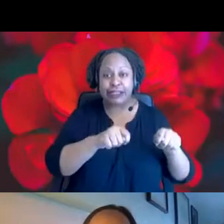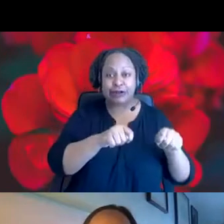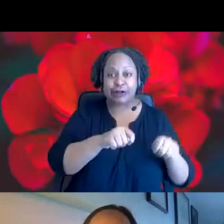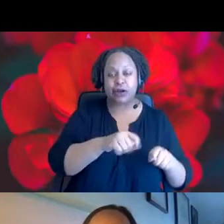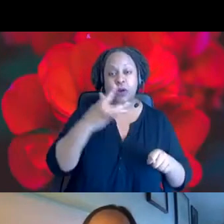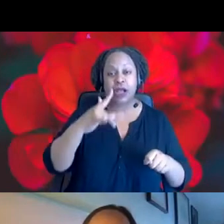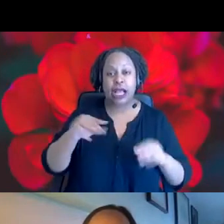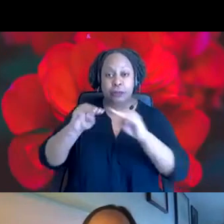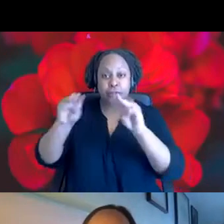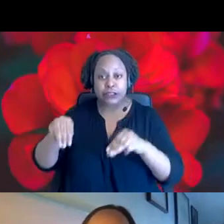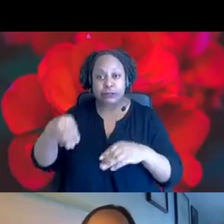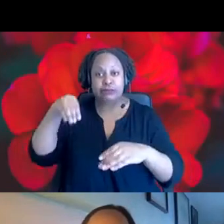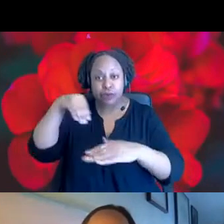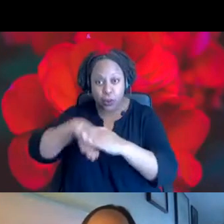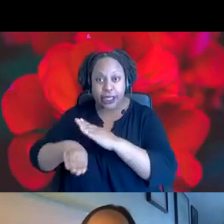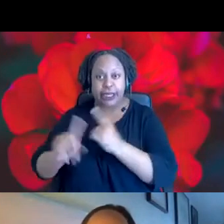physical distancing.